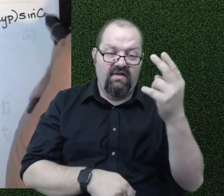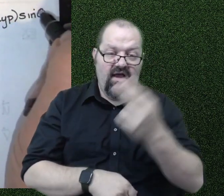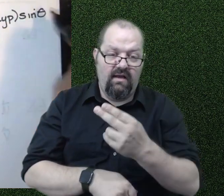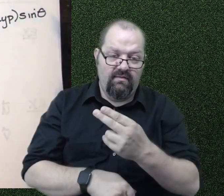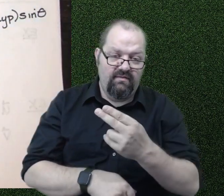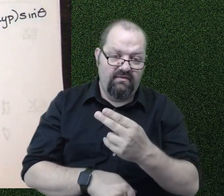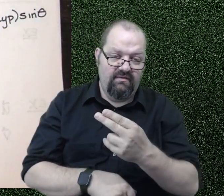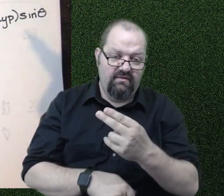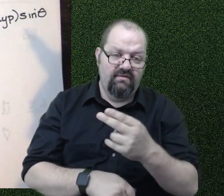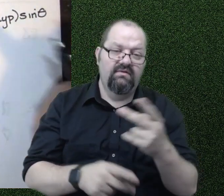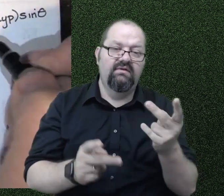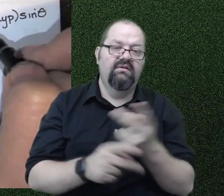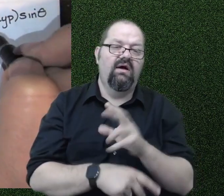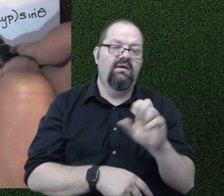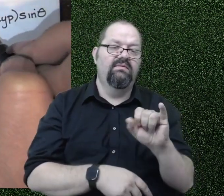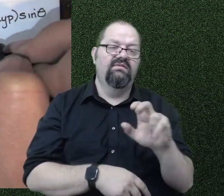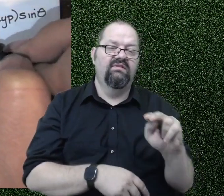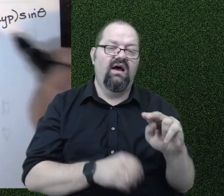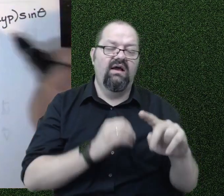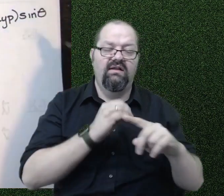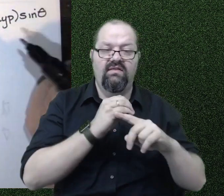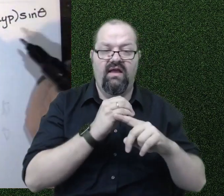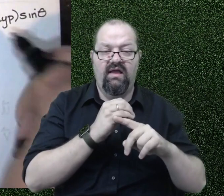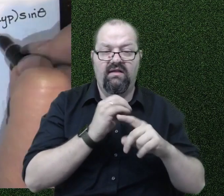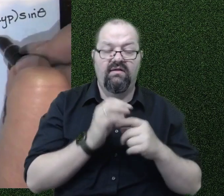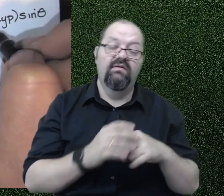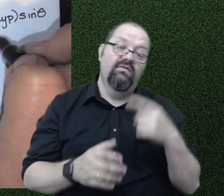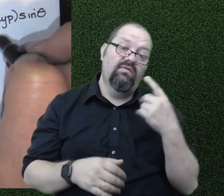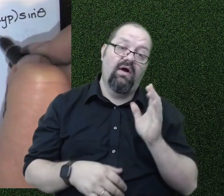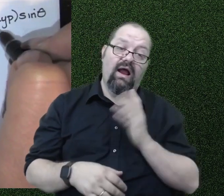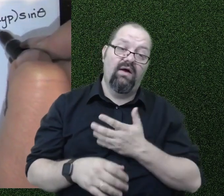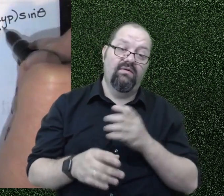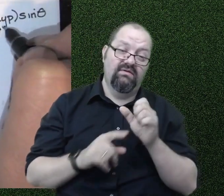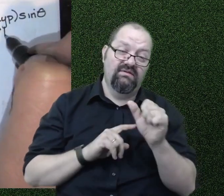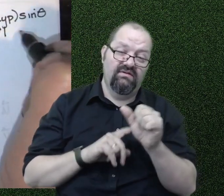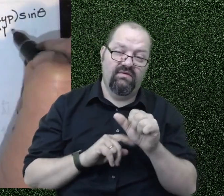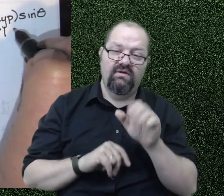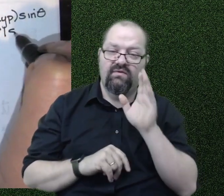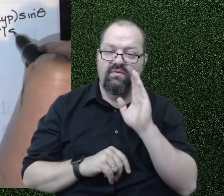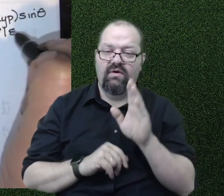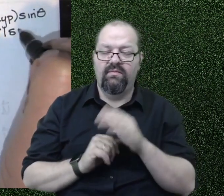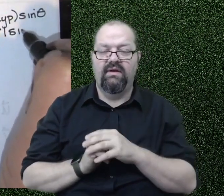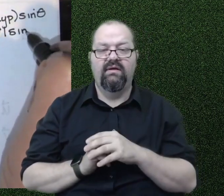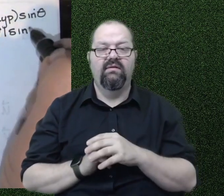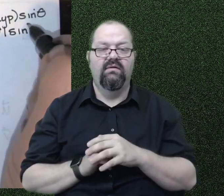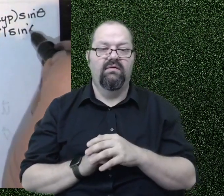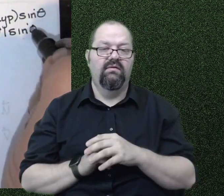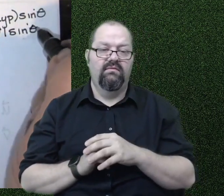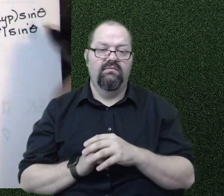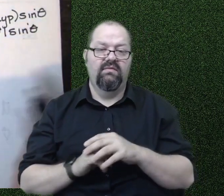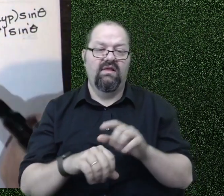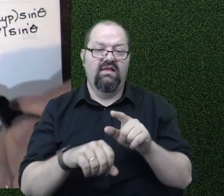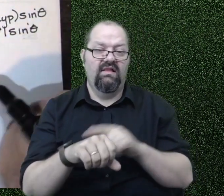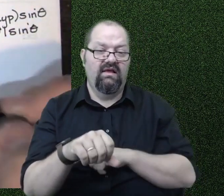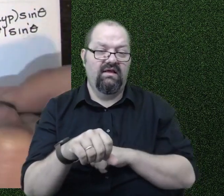sine of theta. Or in our case, the length of the hypotenuse is the length of v times the sine of